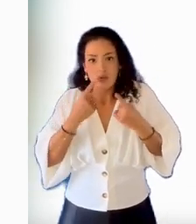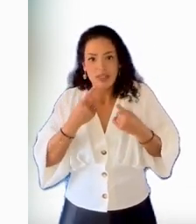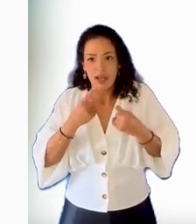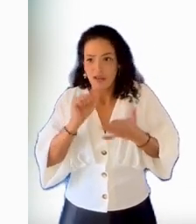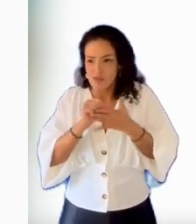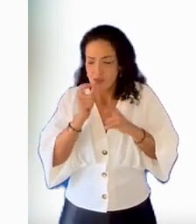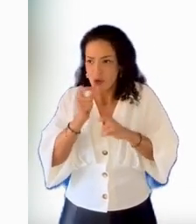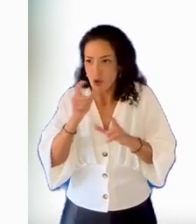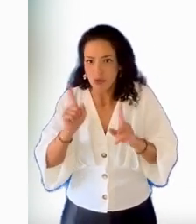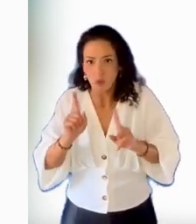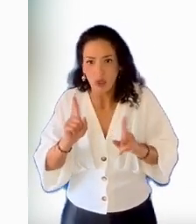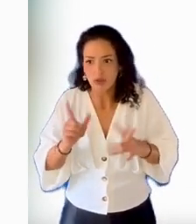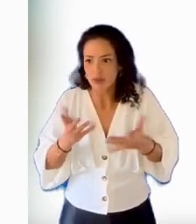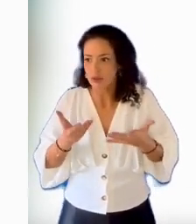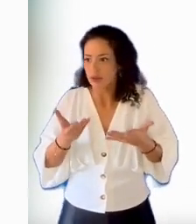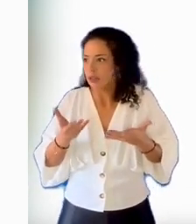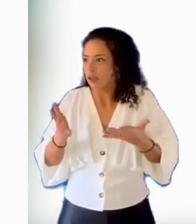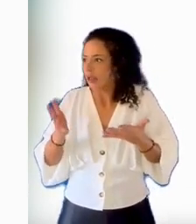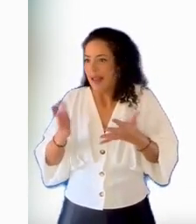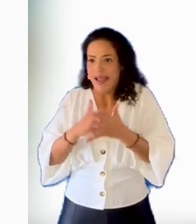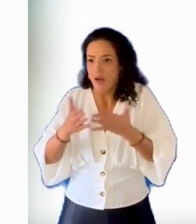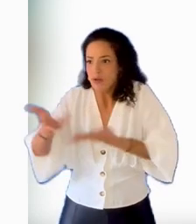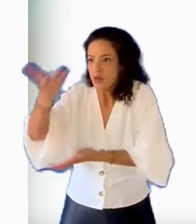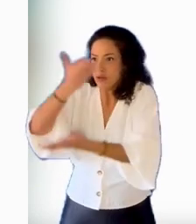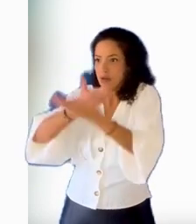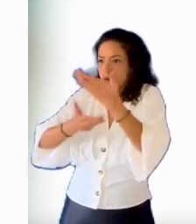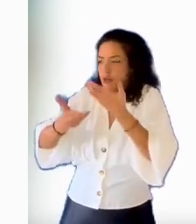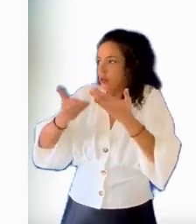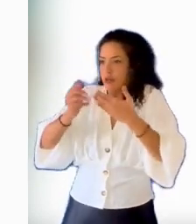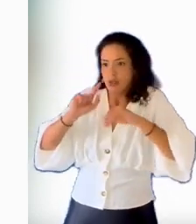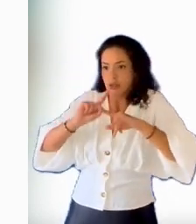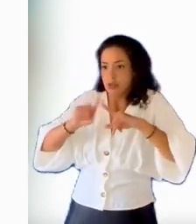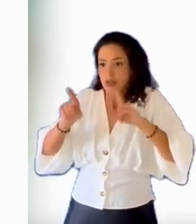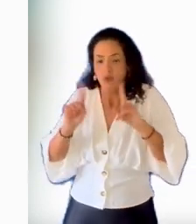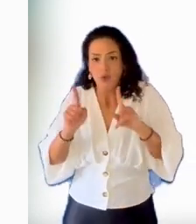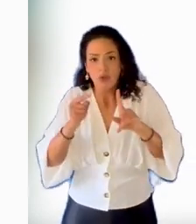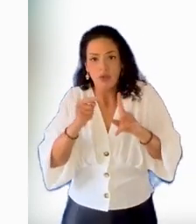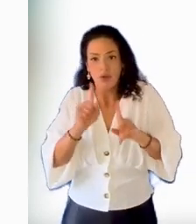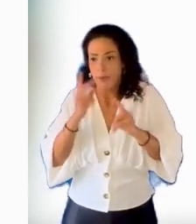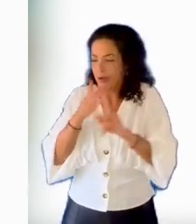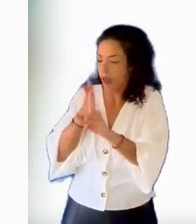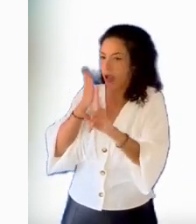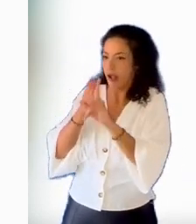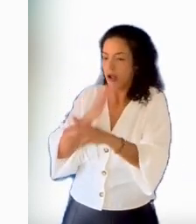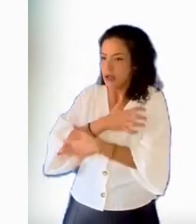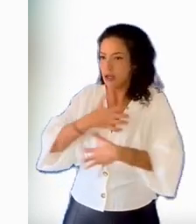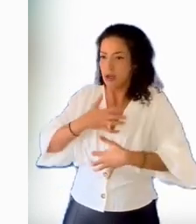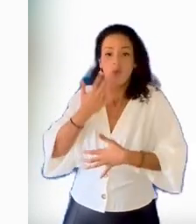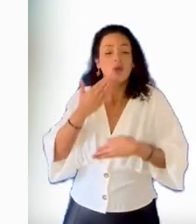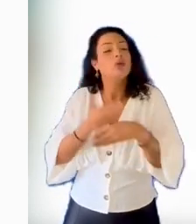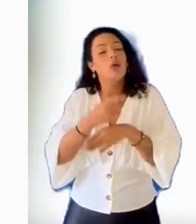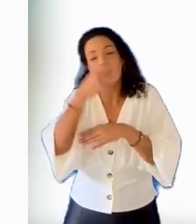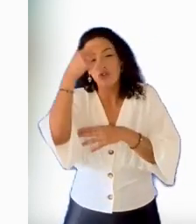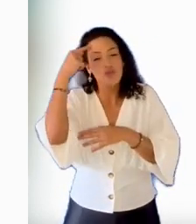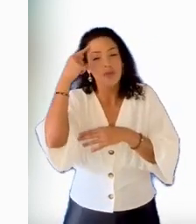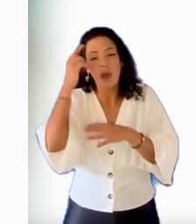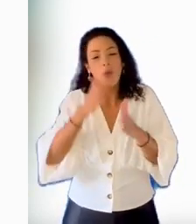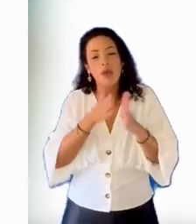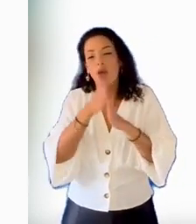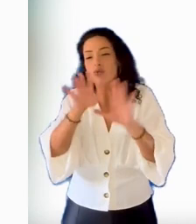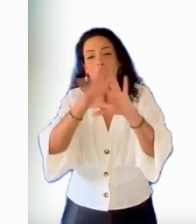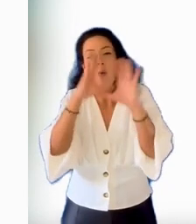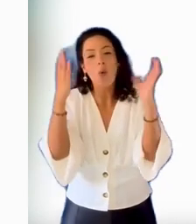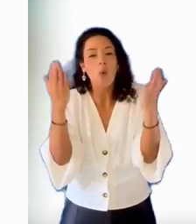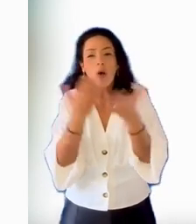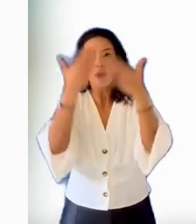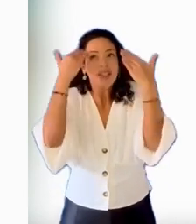that would do justice to those stories that I hear and the distress that I bear witness to. When we work with trauma, it takes us to a world beyond what